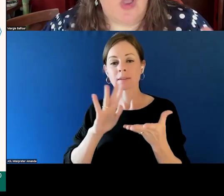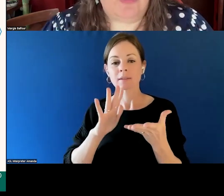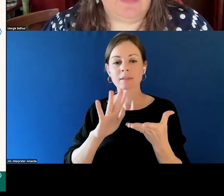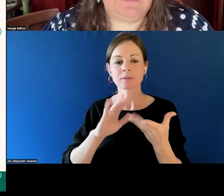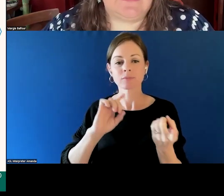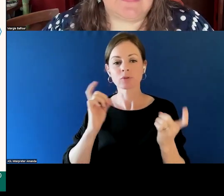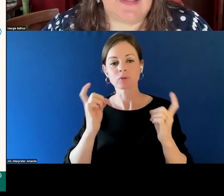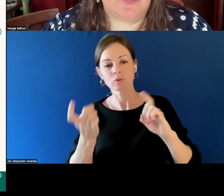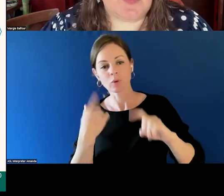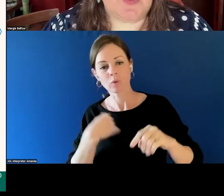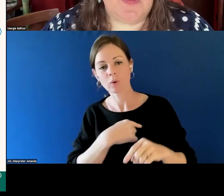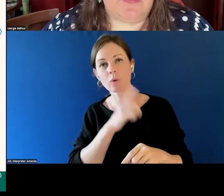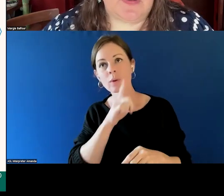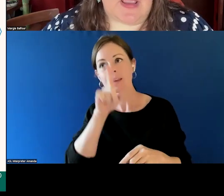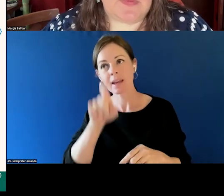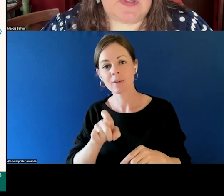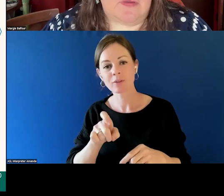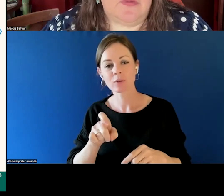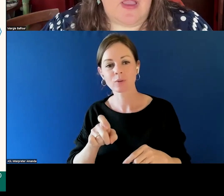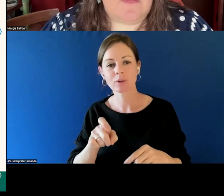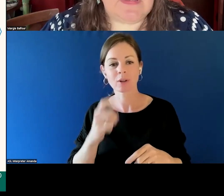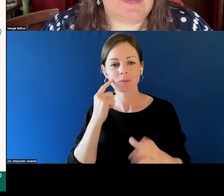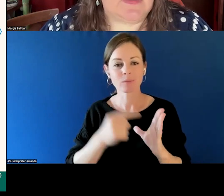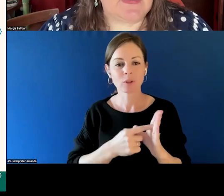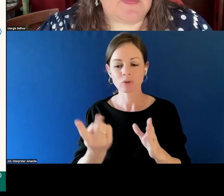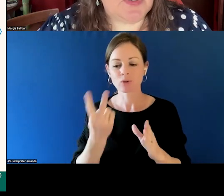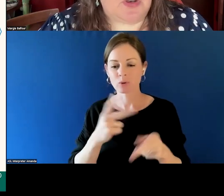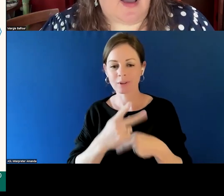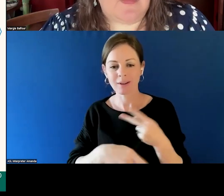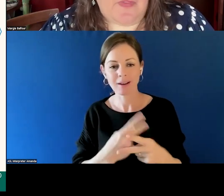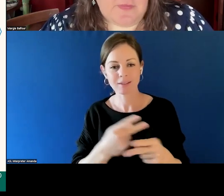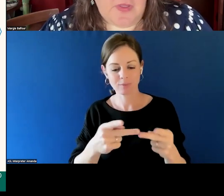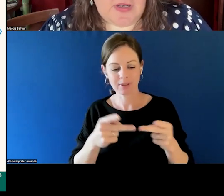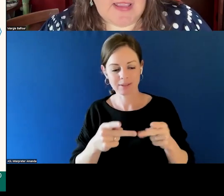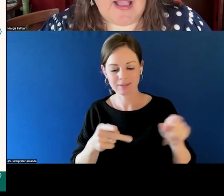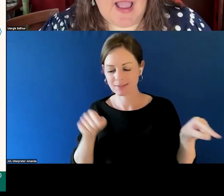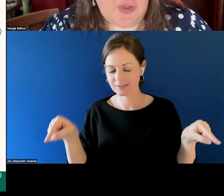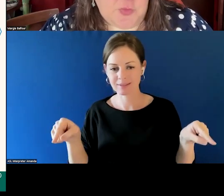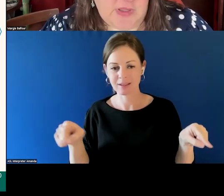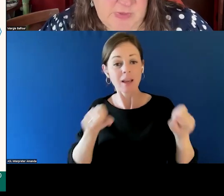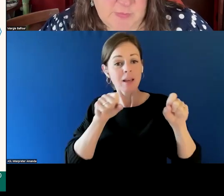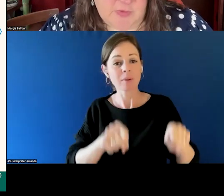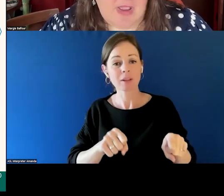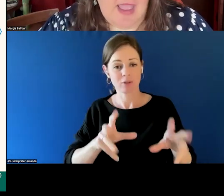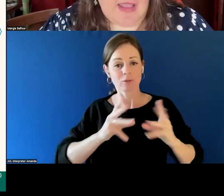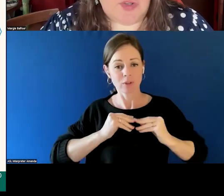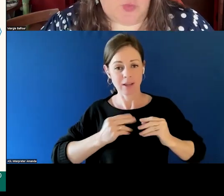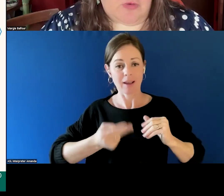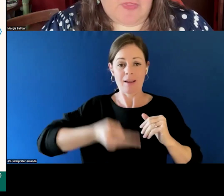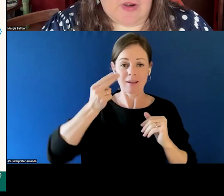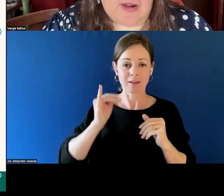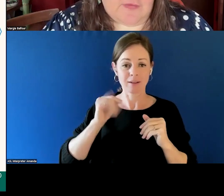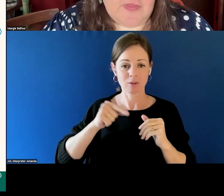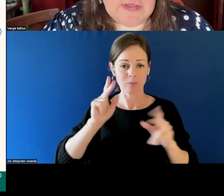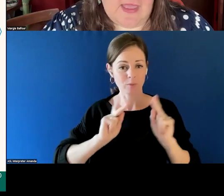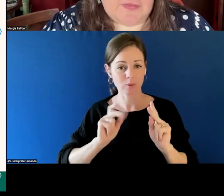evolves, we really need to distinguish between the different types of facilities, because I mentioned a lot about the ability to take high acuity people. And so we're